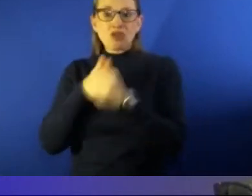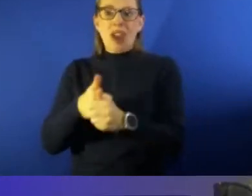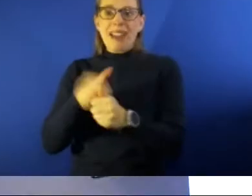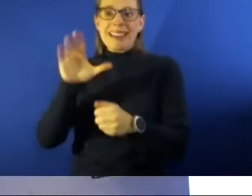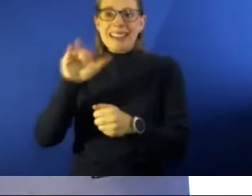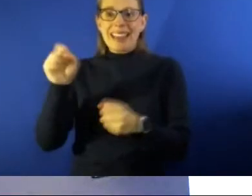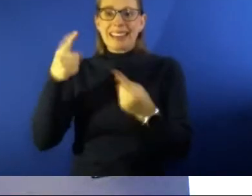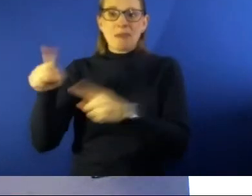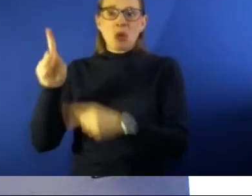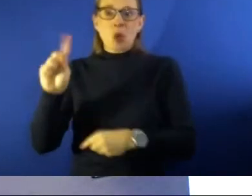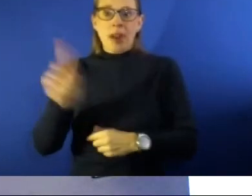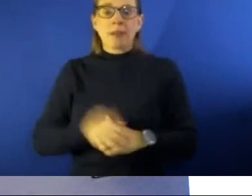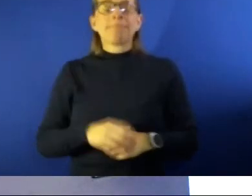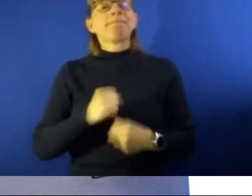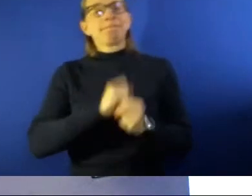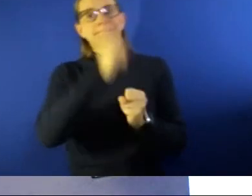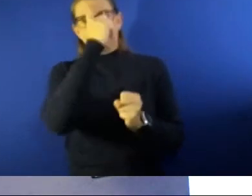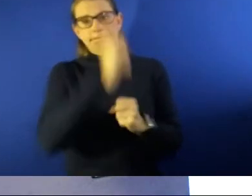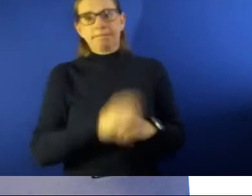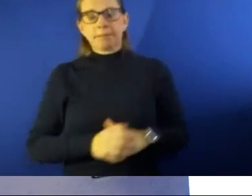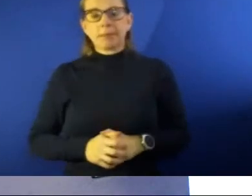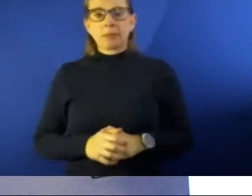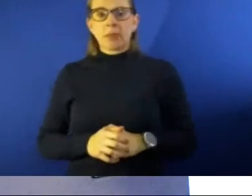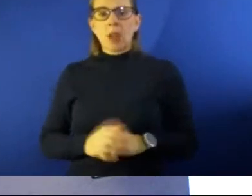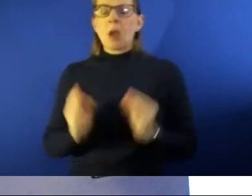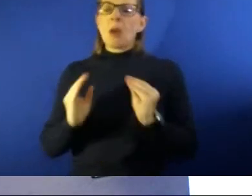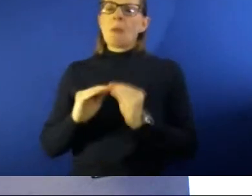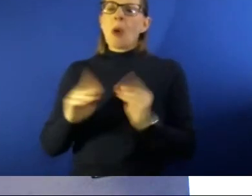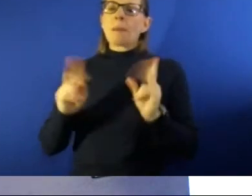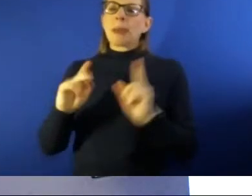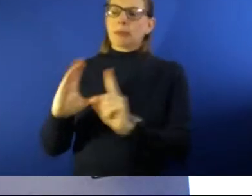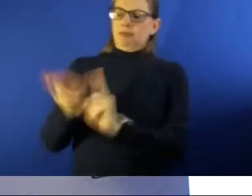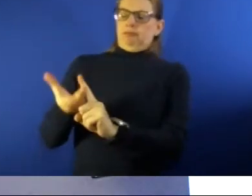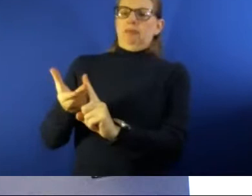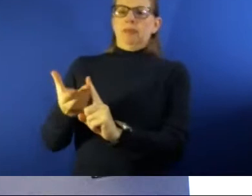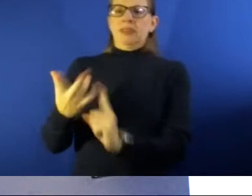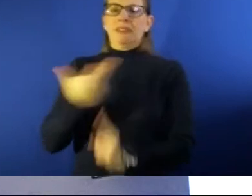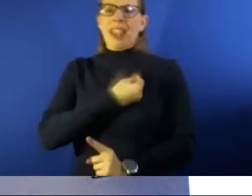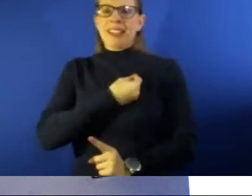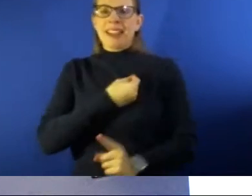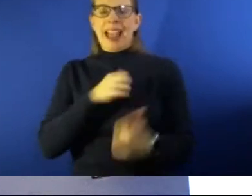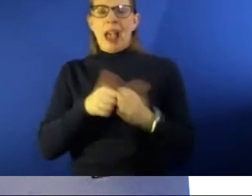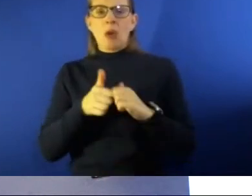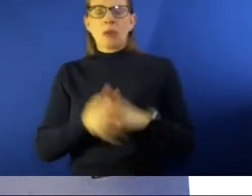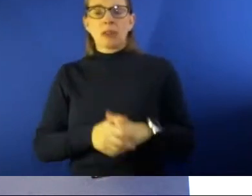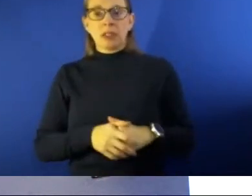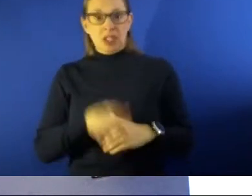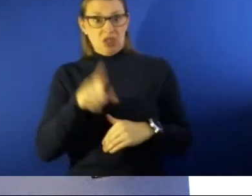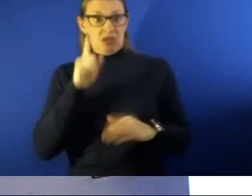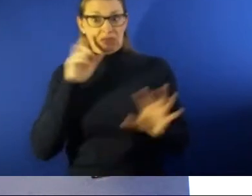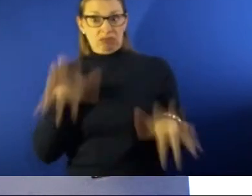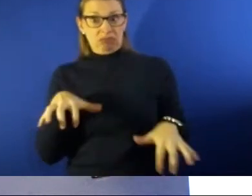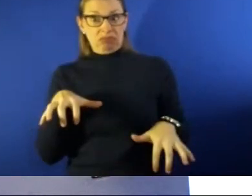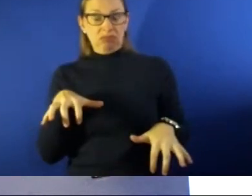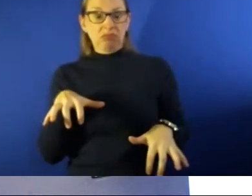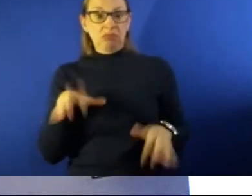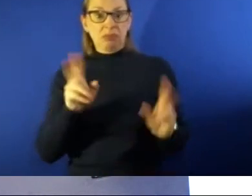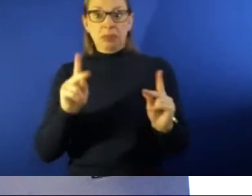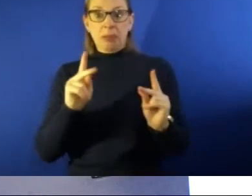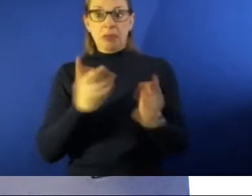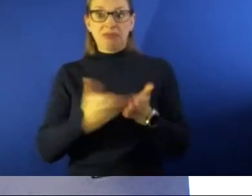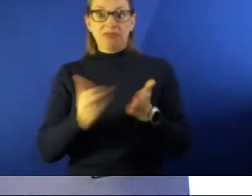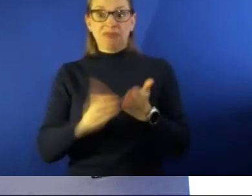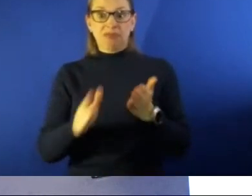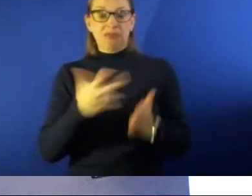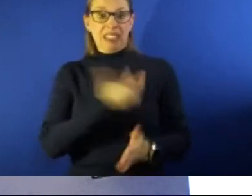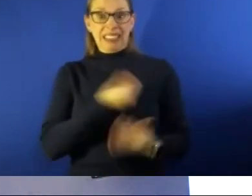sense. How do you think we get more people vaccinated? Are you surprised that we're not seeing higher vaccination rates? I think when we thought vaccines here,